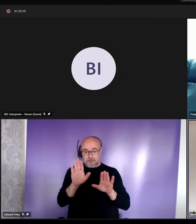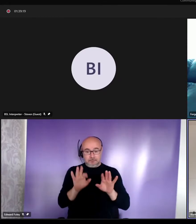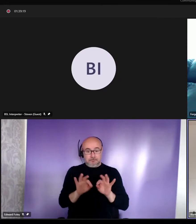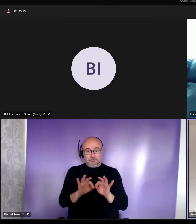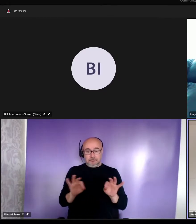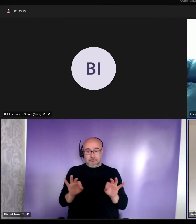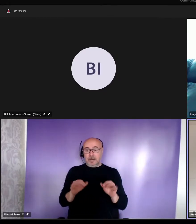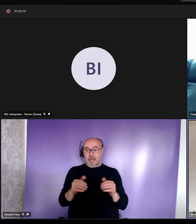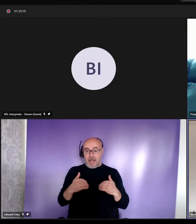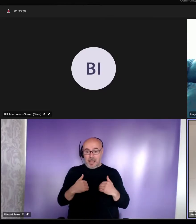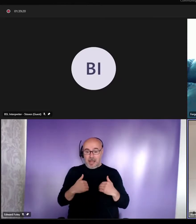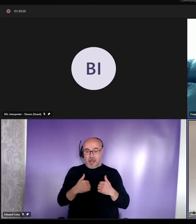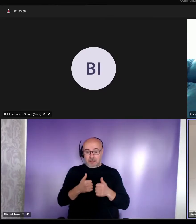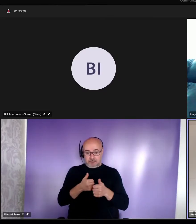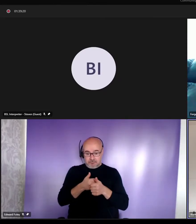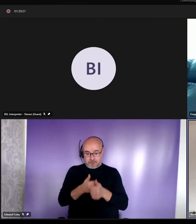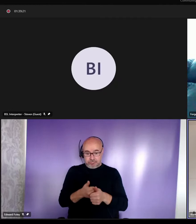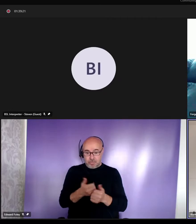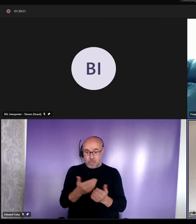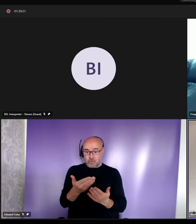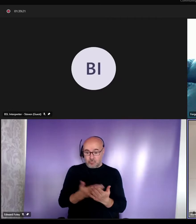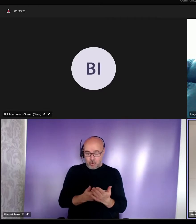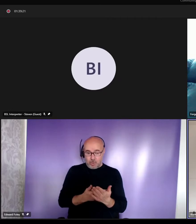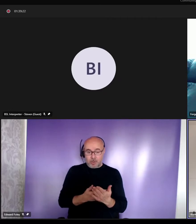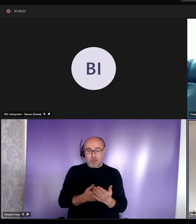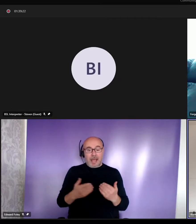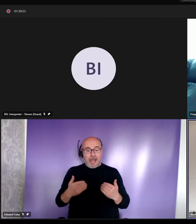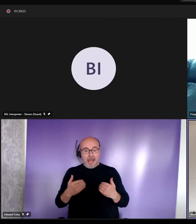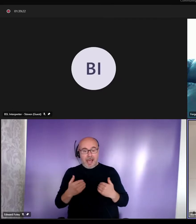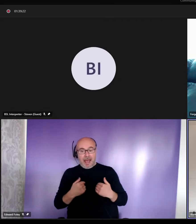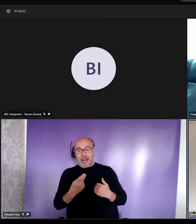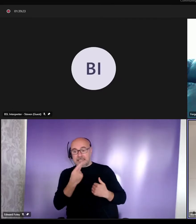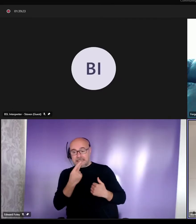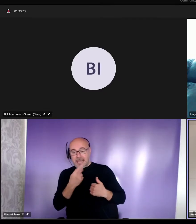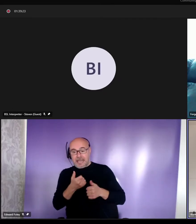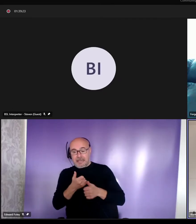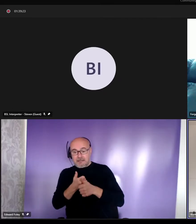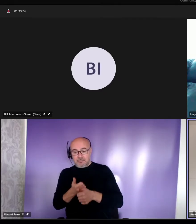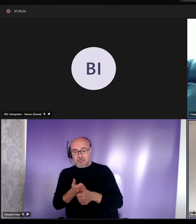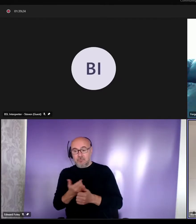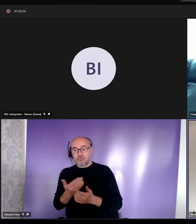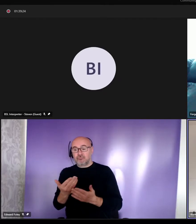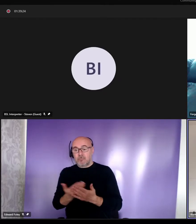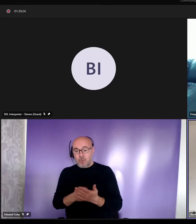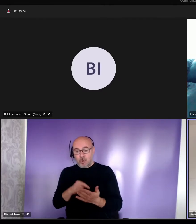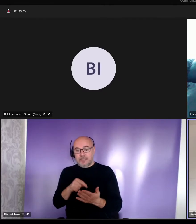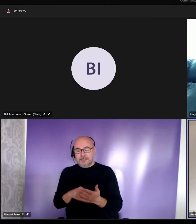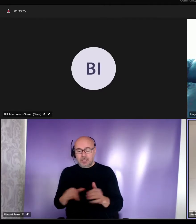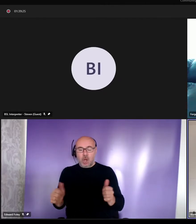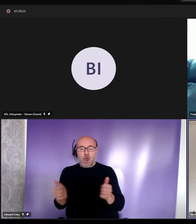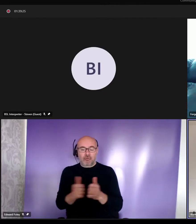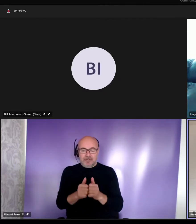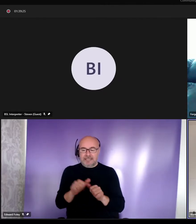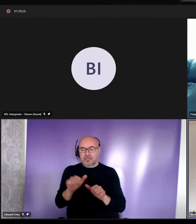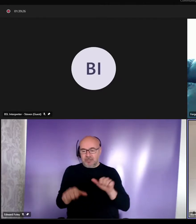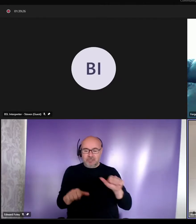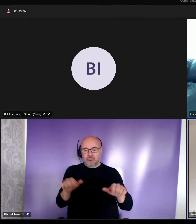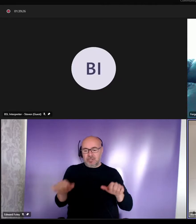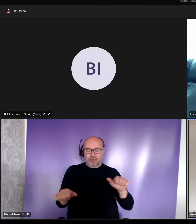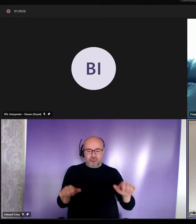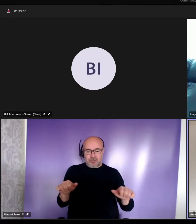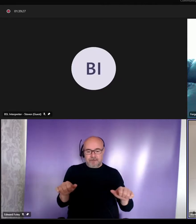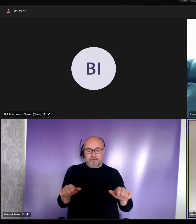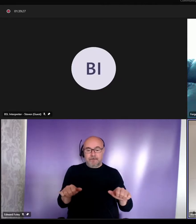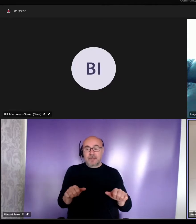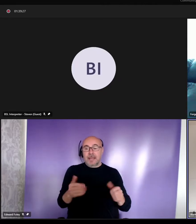move the report. I'll second it. Can we agree the report? Agreed. Agenda item